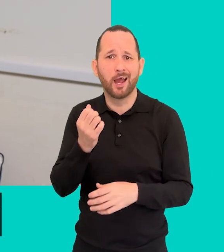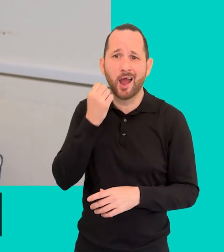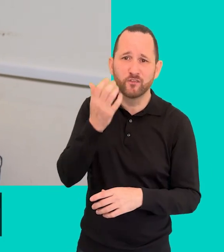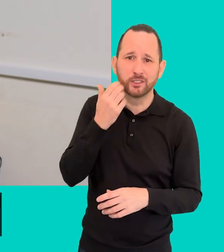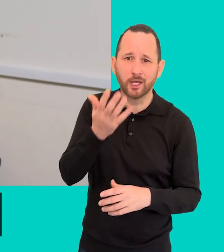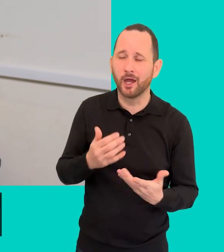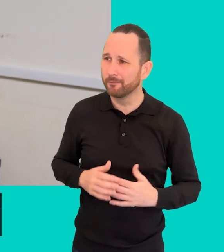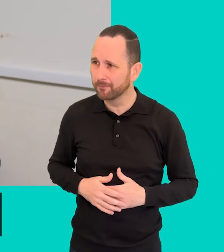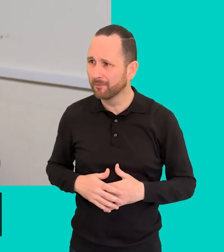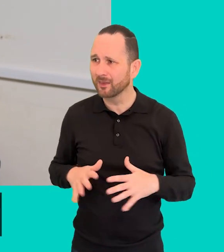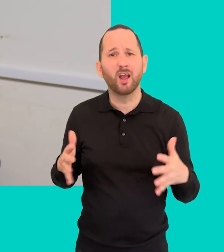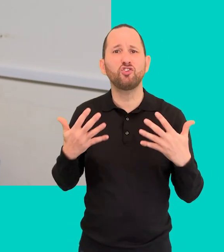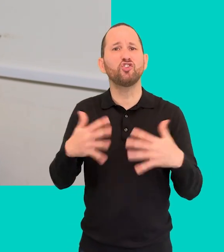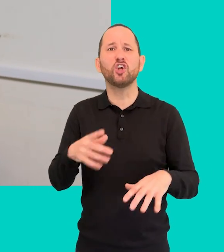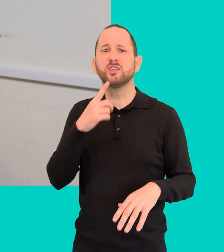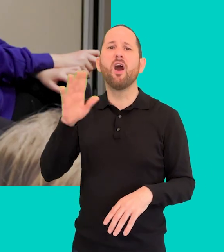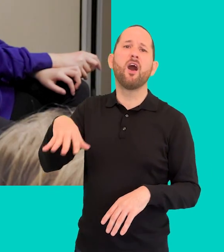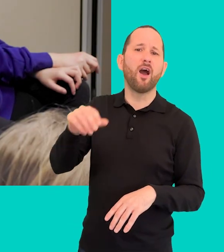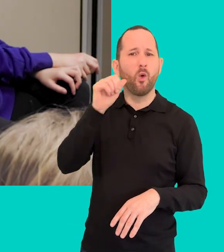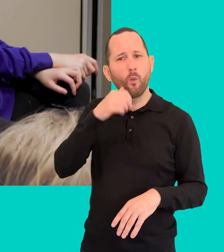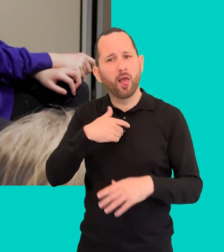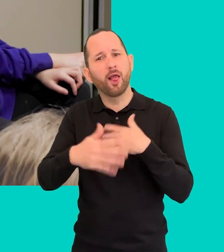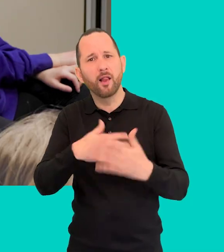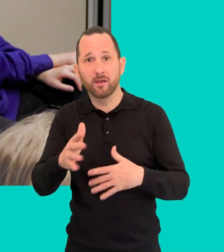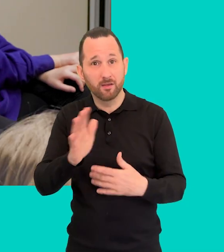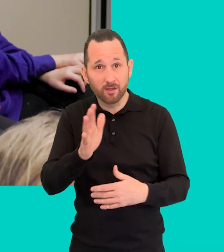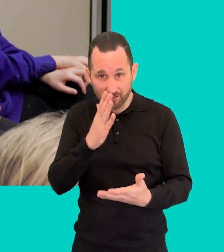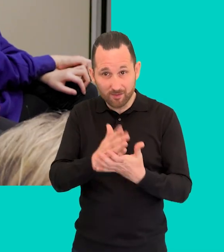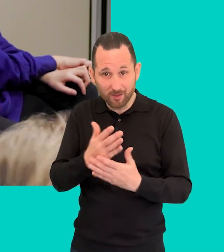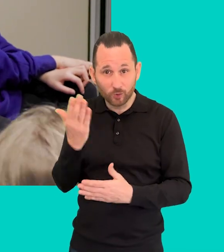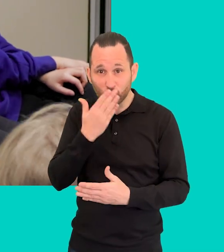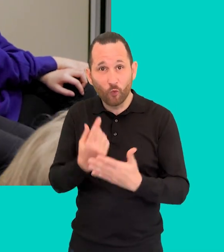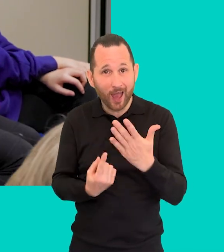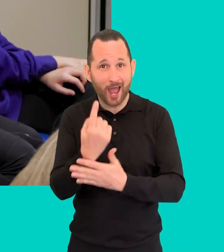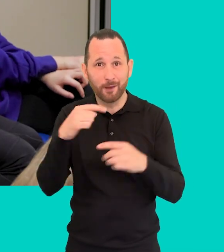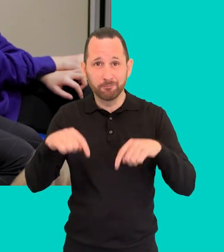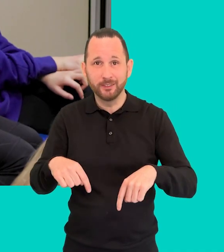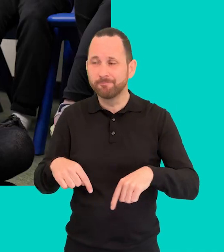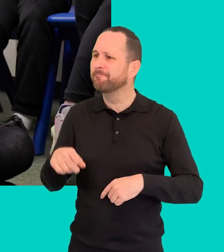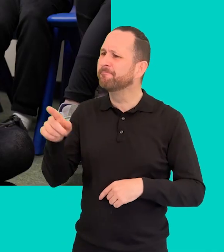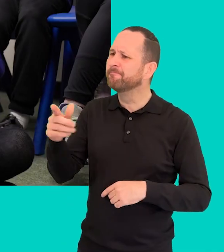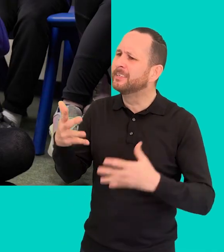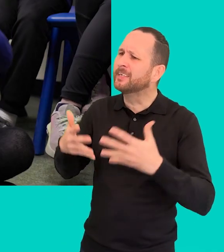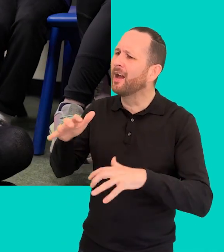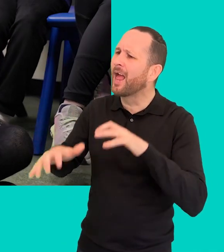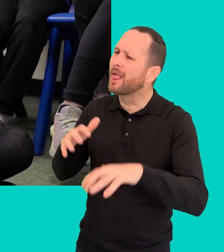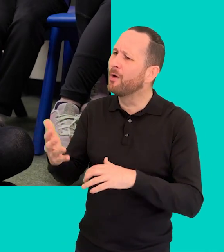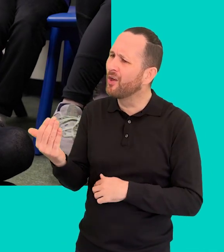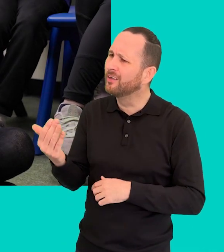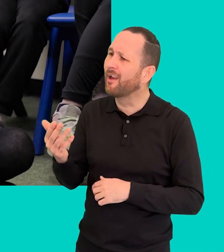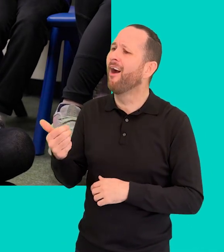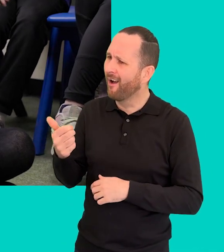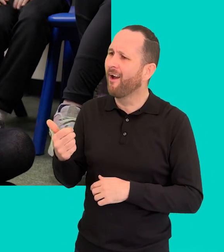not just something that you said you're doing, it's actively happening around your school site. Show me animals,